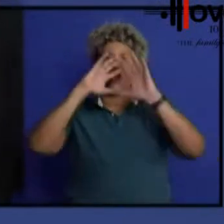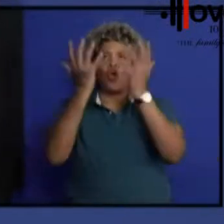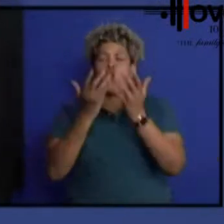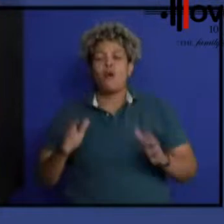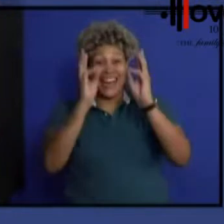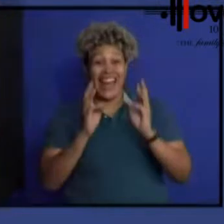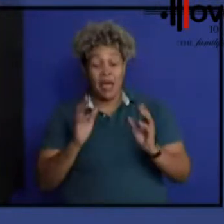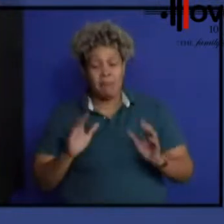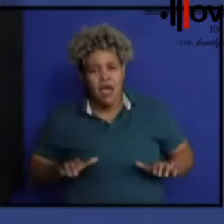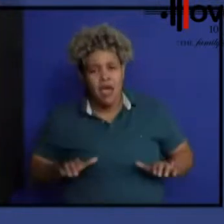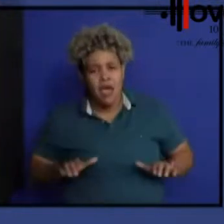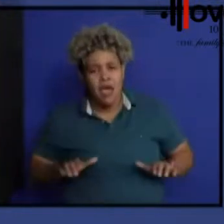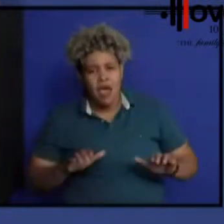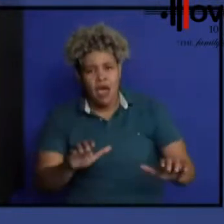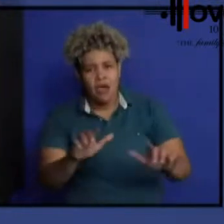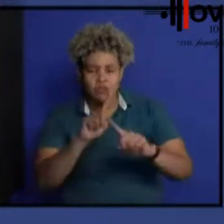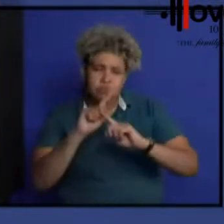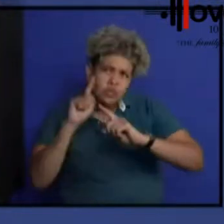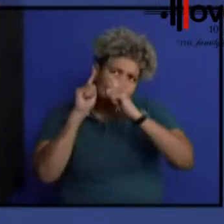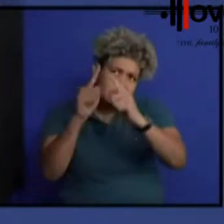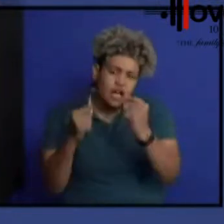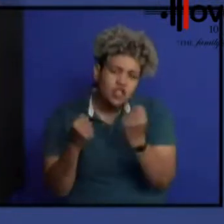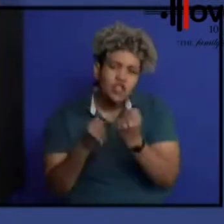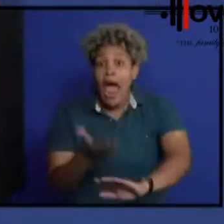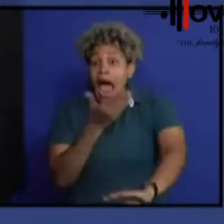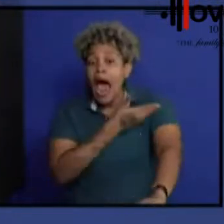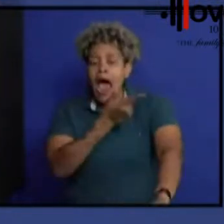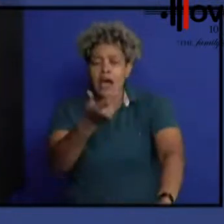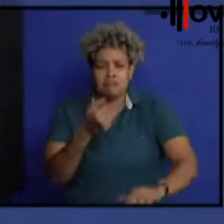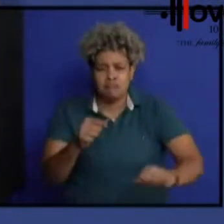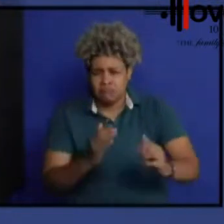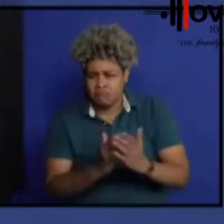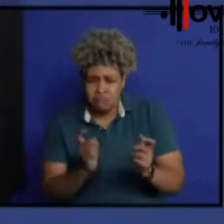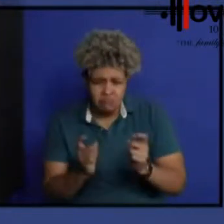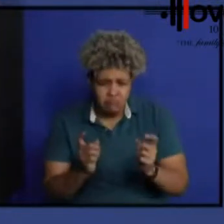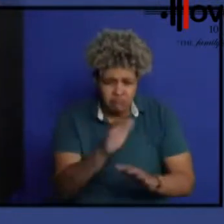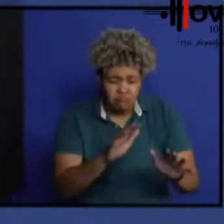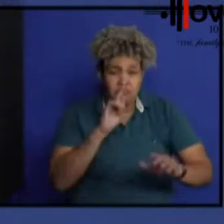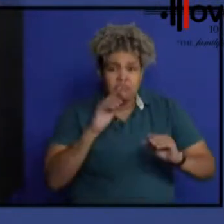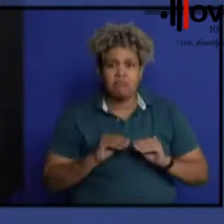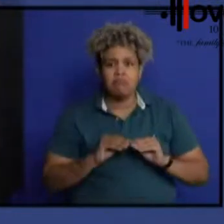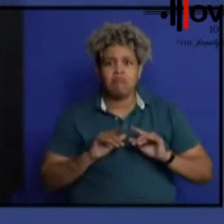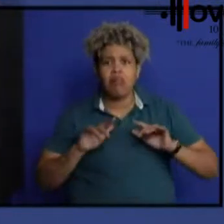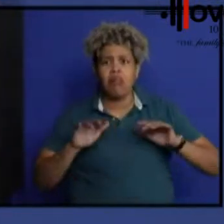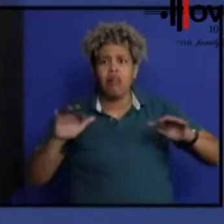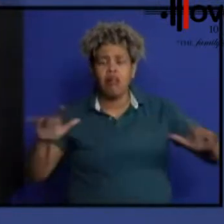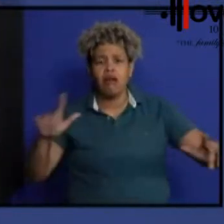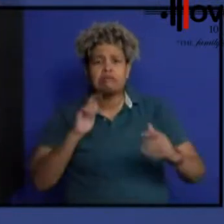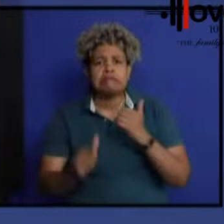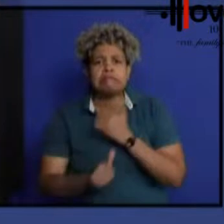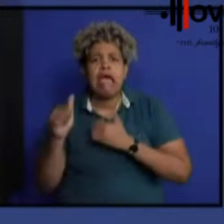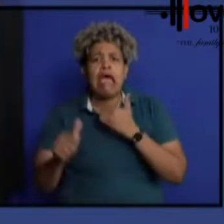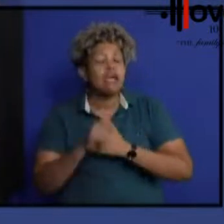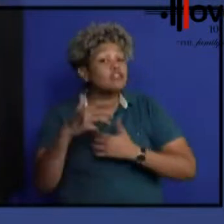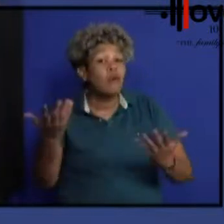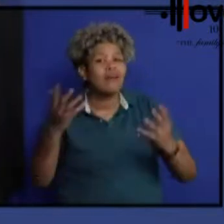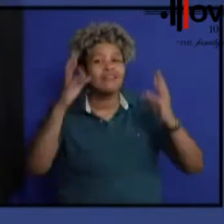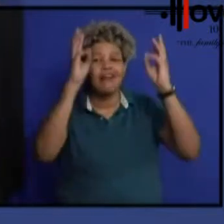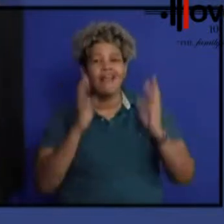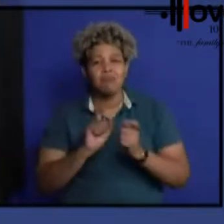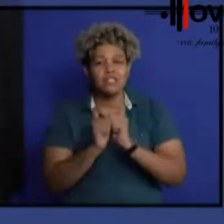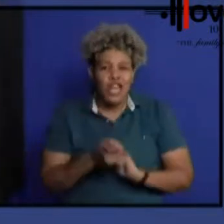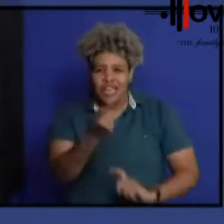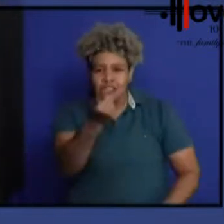and targeted support to enhance resilience against the escalating dangers of climate change. Your